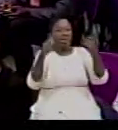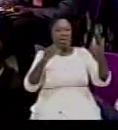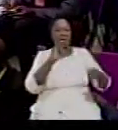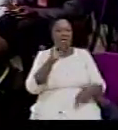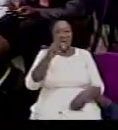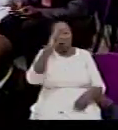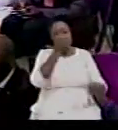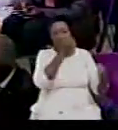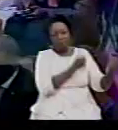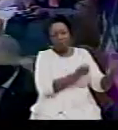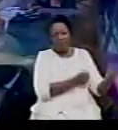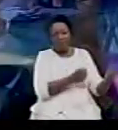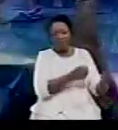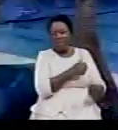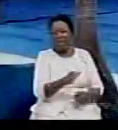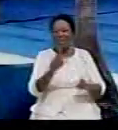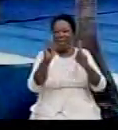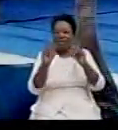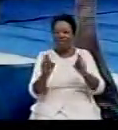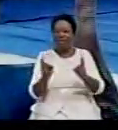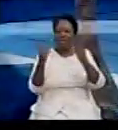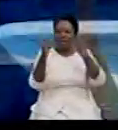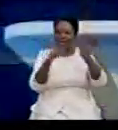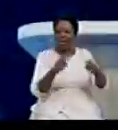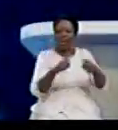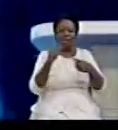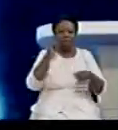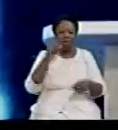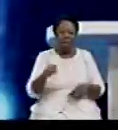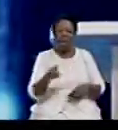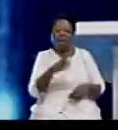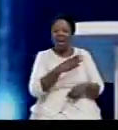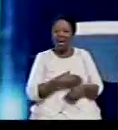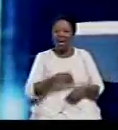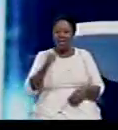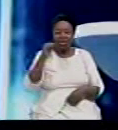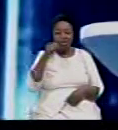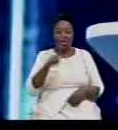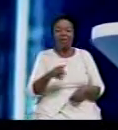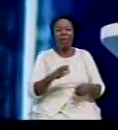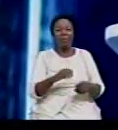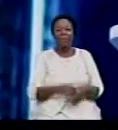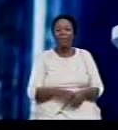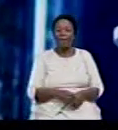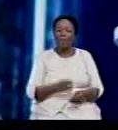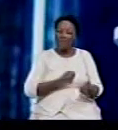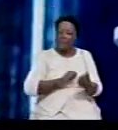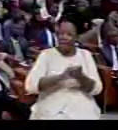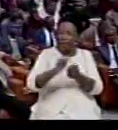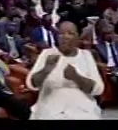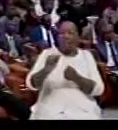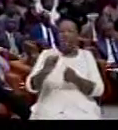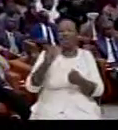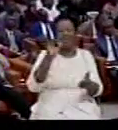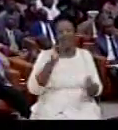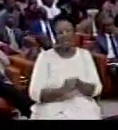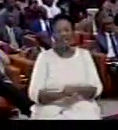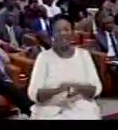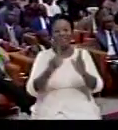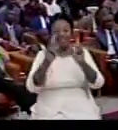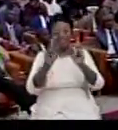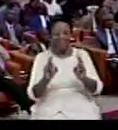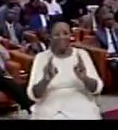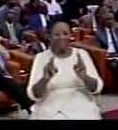test came to her, and she passed the test. you all passed the test.